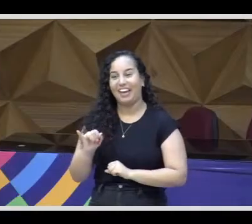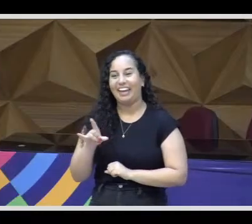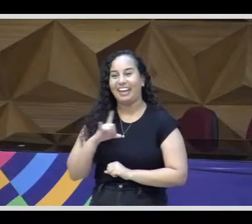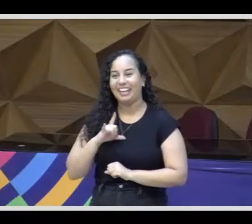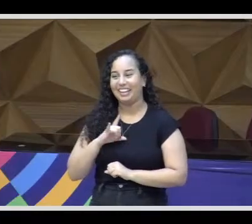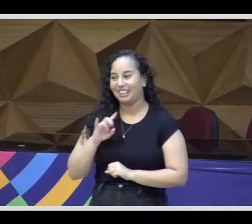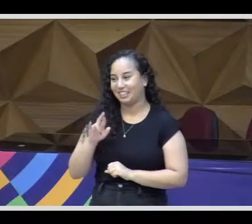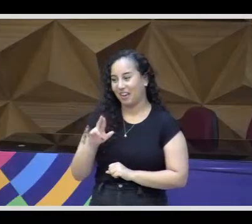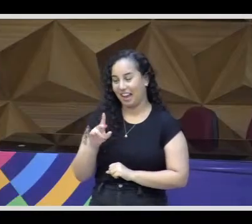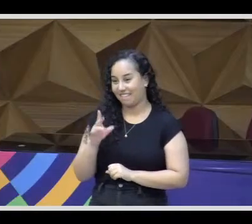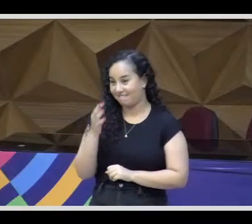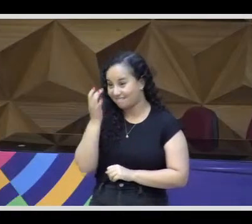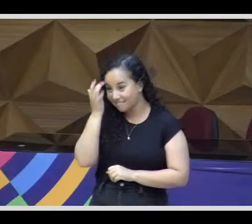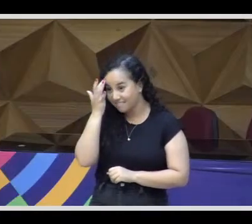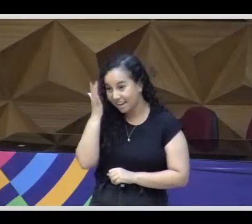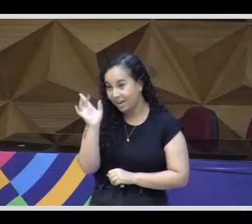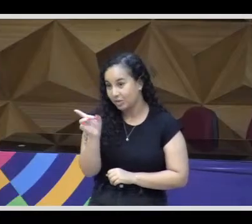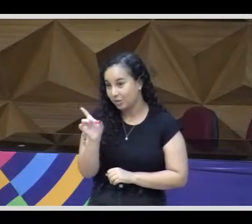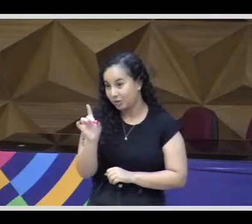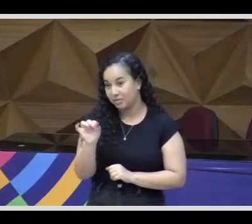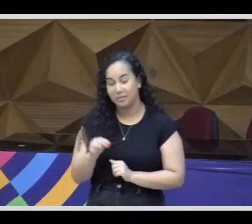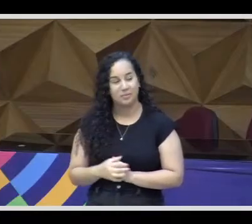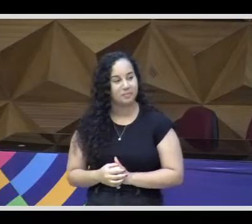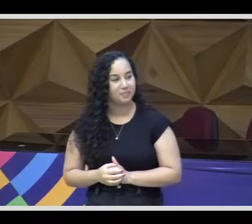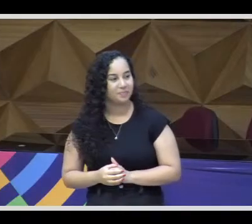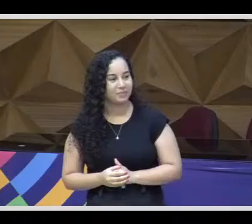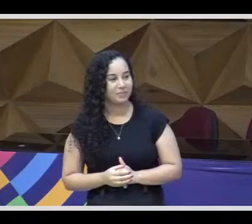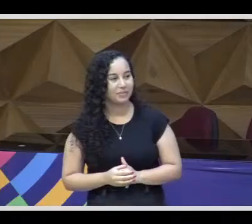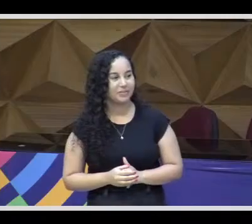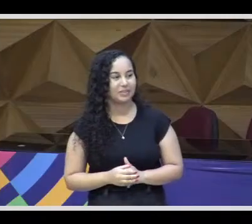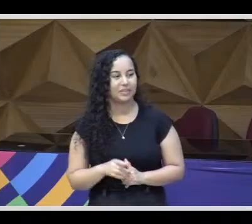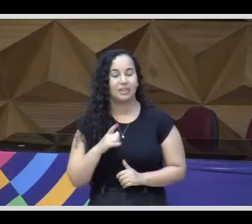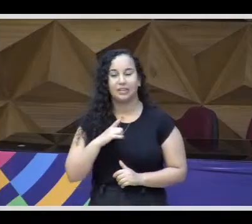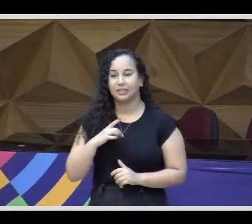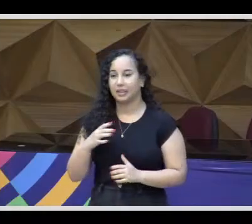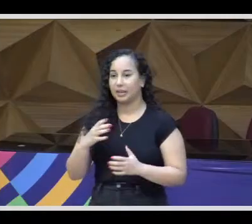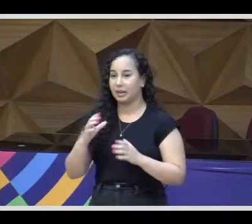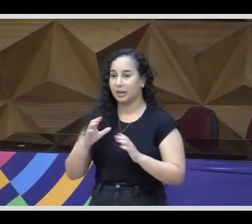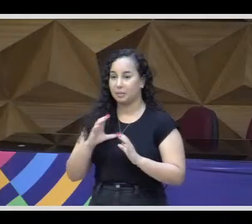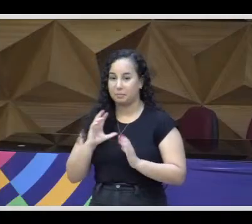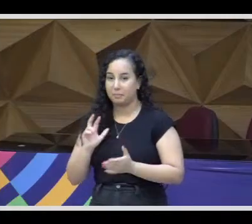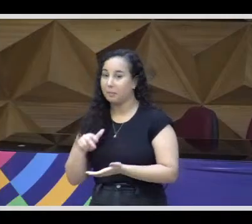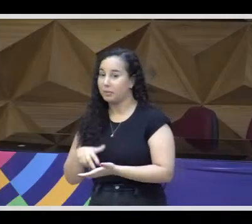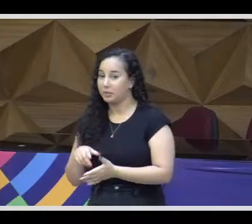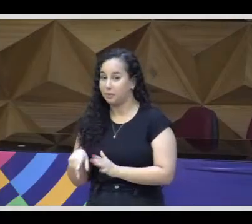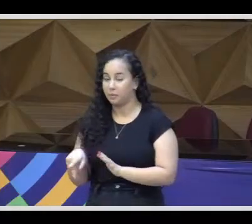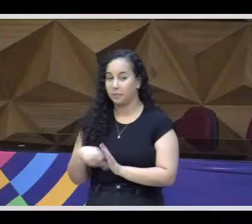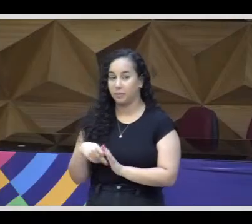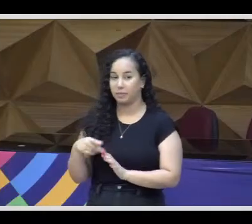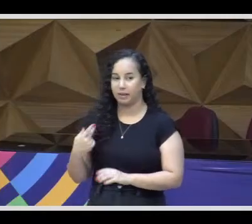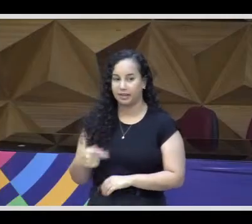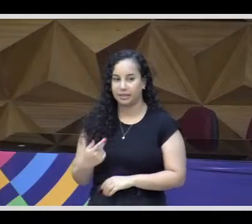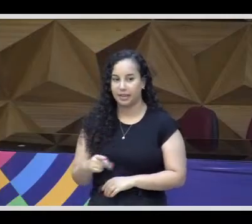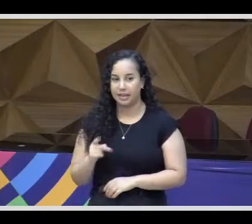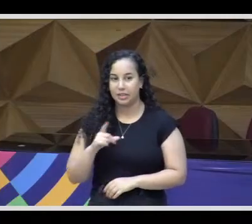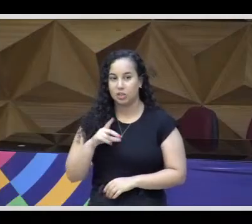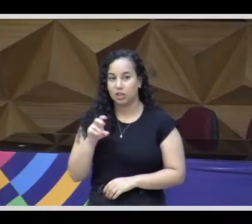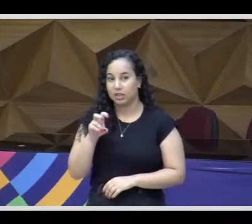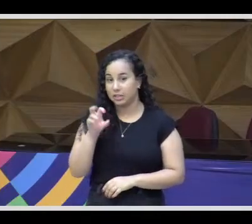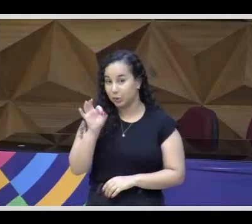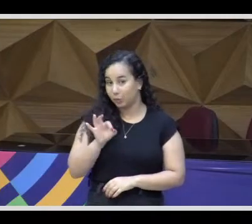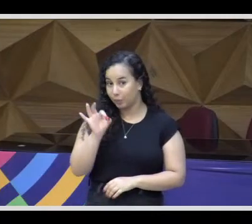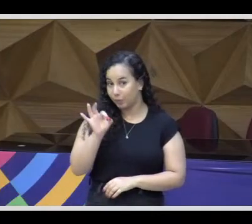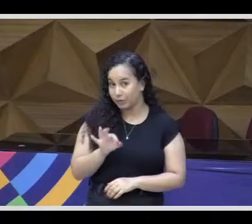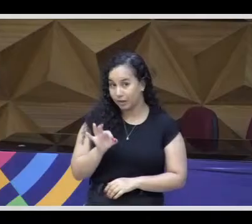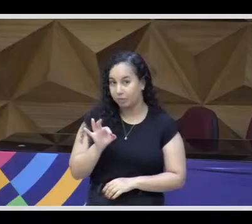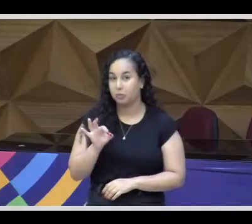of Brazilians are already calcified. They have their own positions, their passions, and there is only 5% of Brazilians